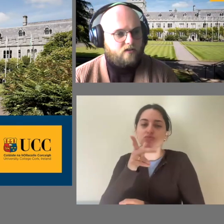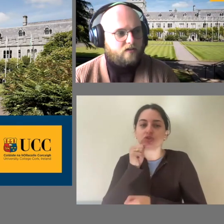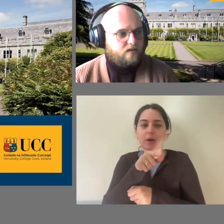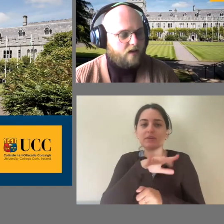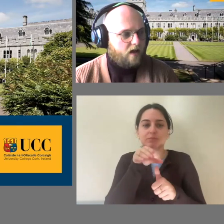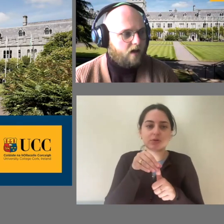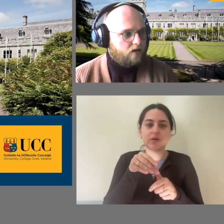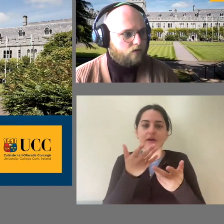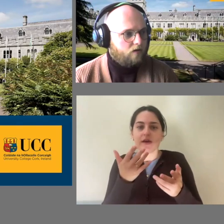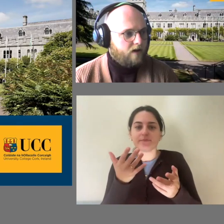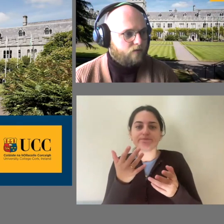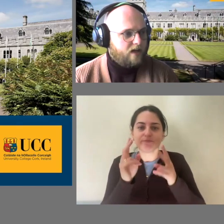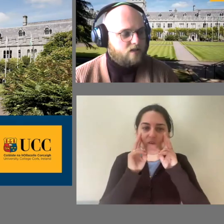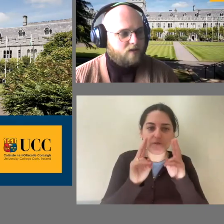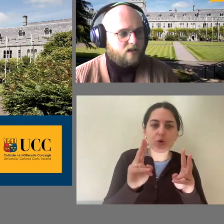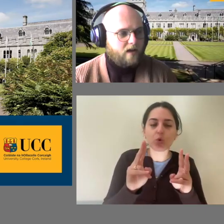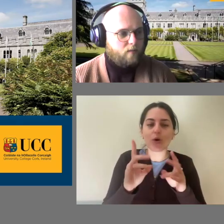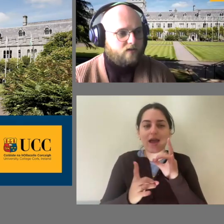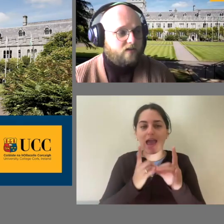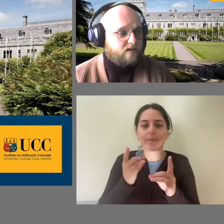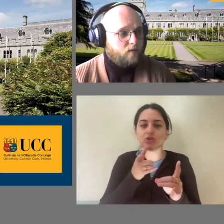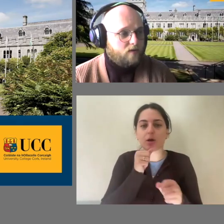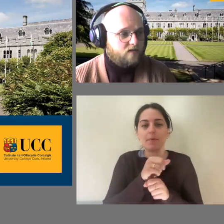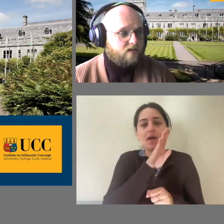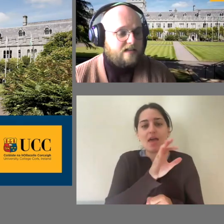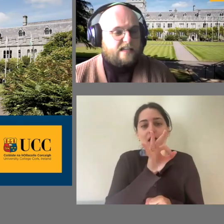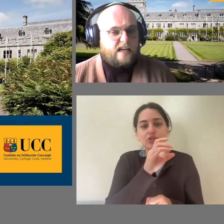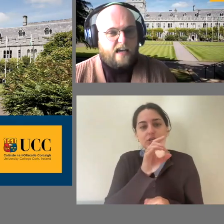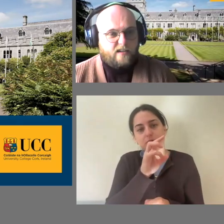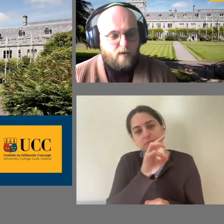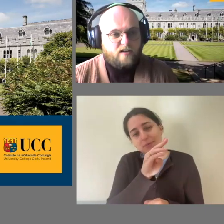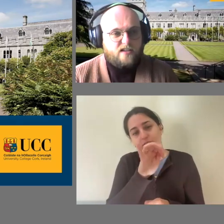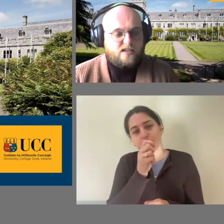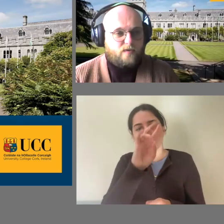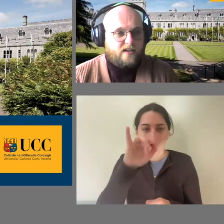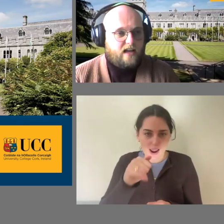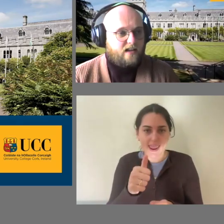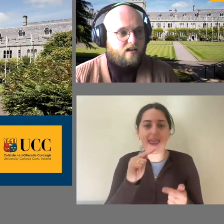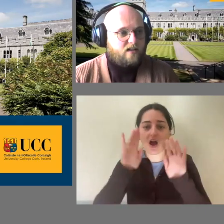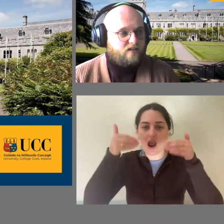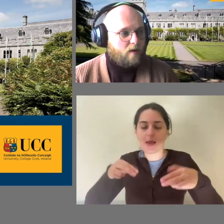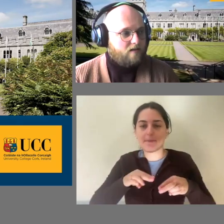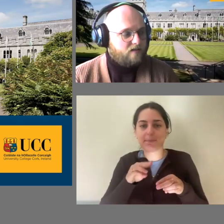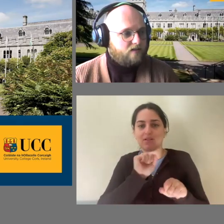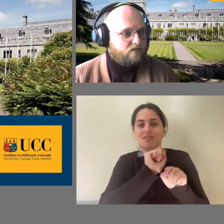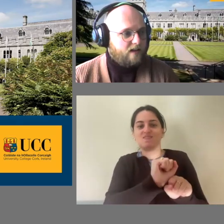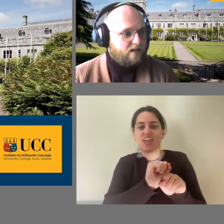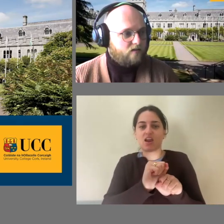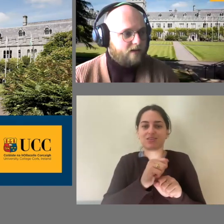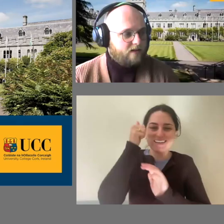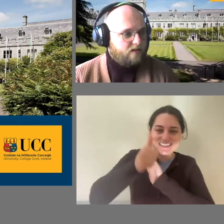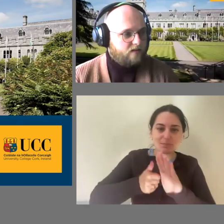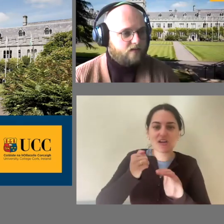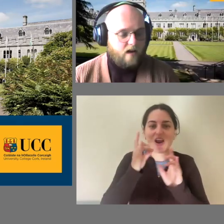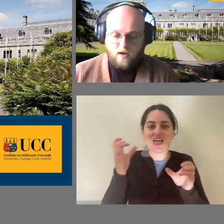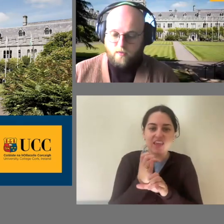review that we conducted around LGBTQIA plus autistic people's experiences within healthcare and kind of disparities of health